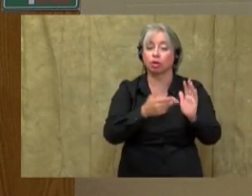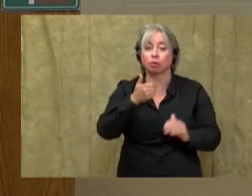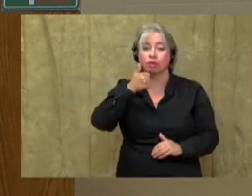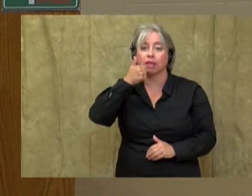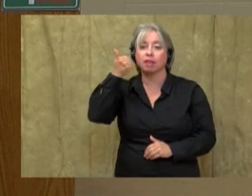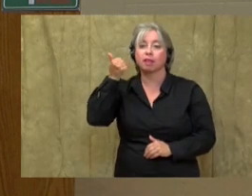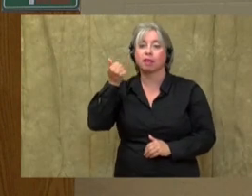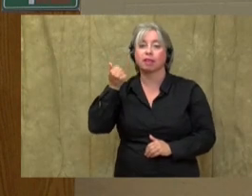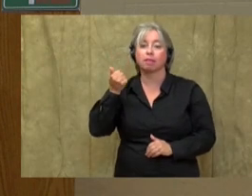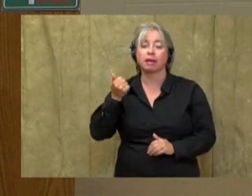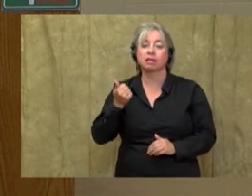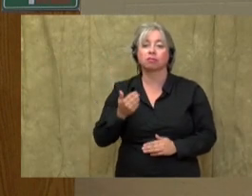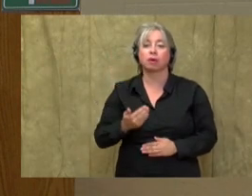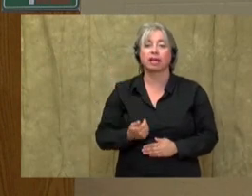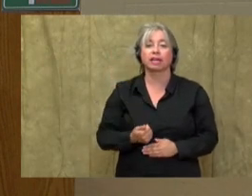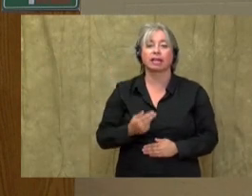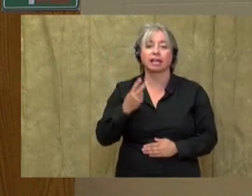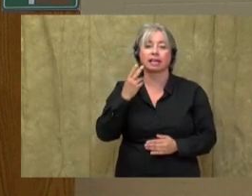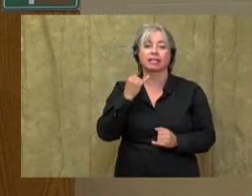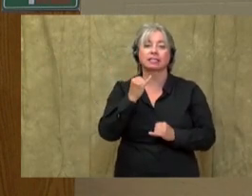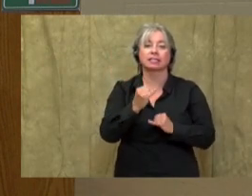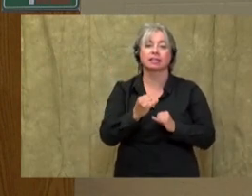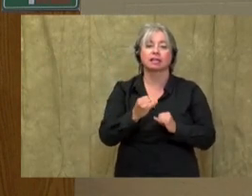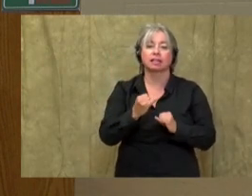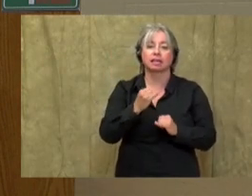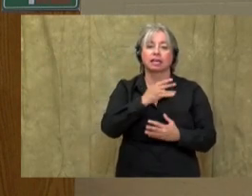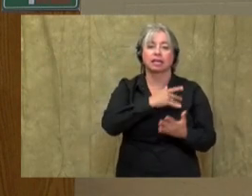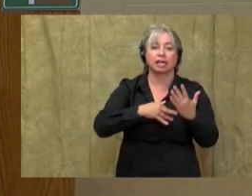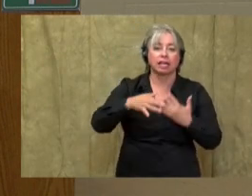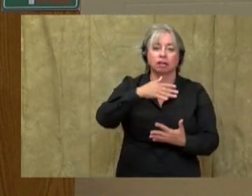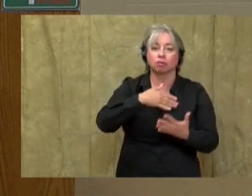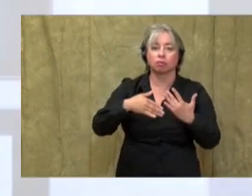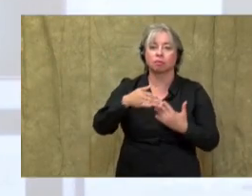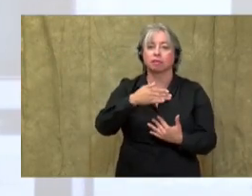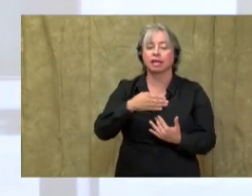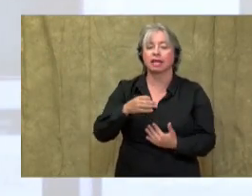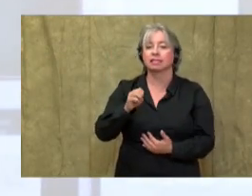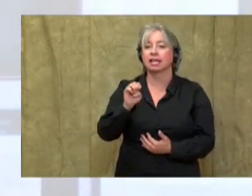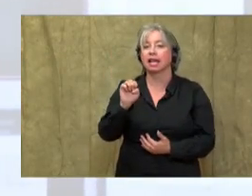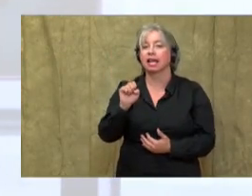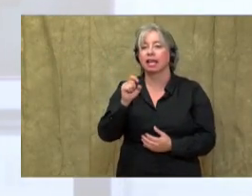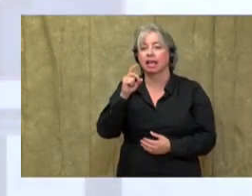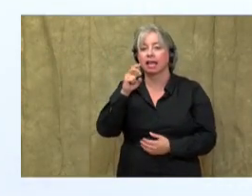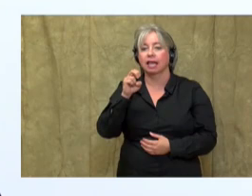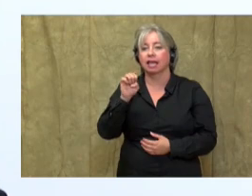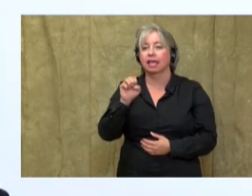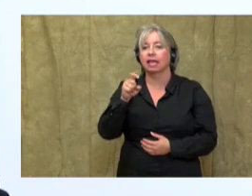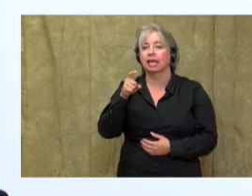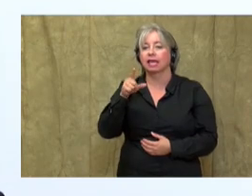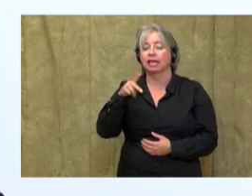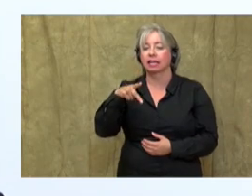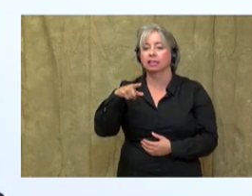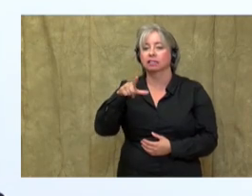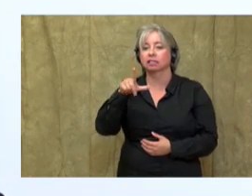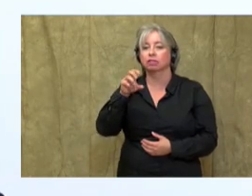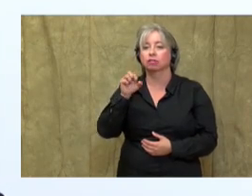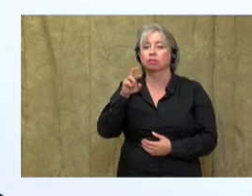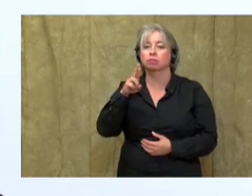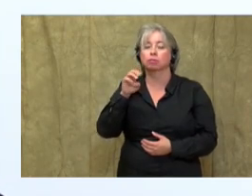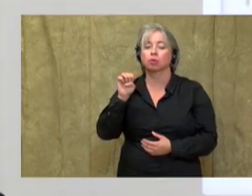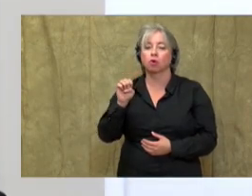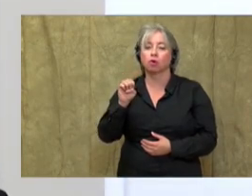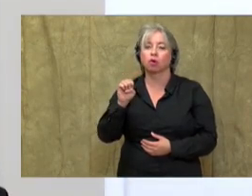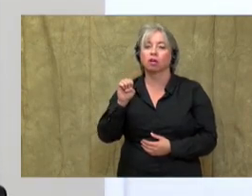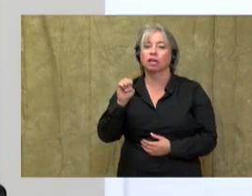interactive site at explorelearning.com. My students and I use these often. They're